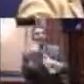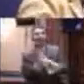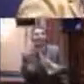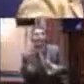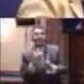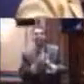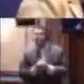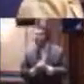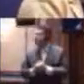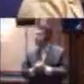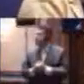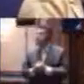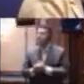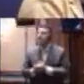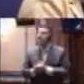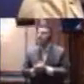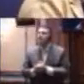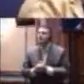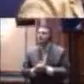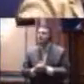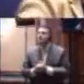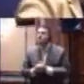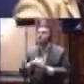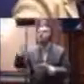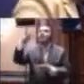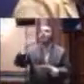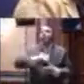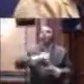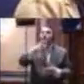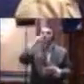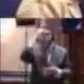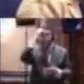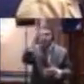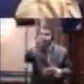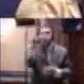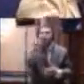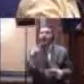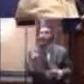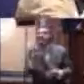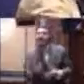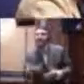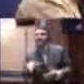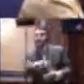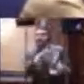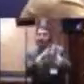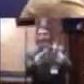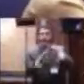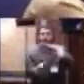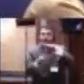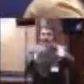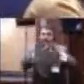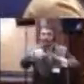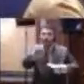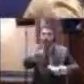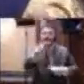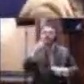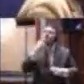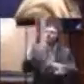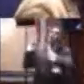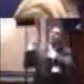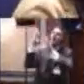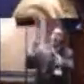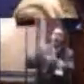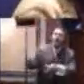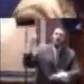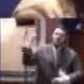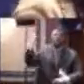commitment to constitution making is one that goes way back, and some argues is almost as old as the Union. I'm sorry that I'm